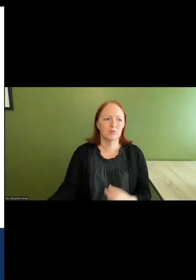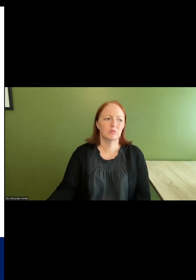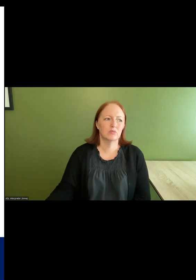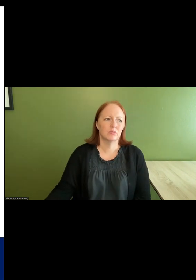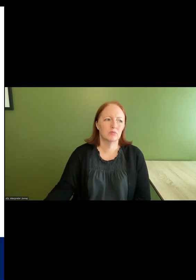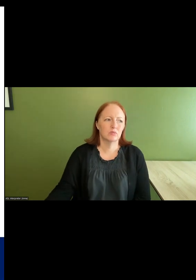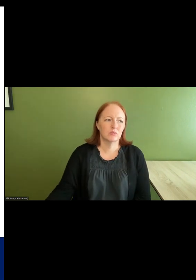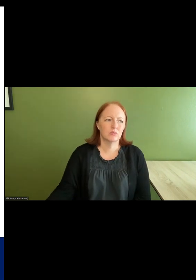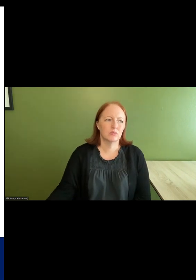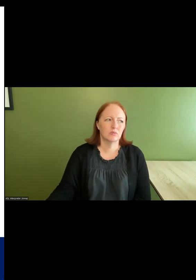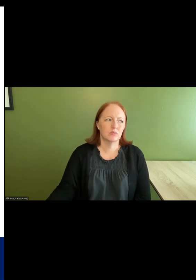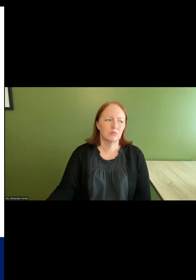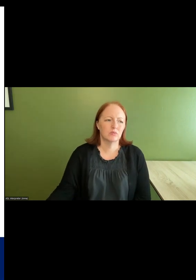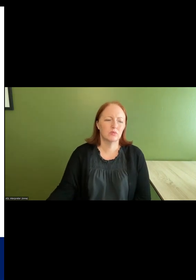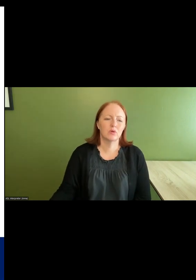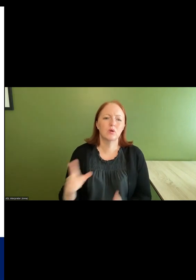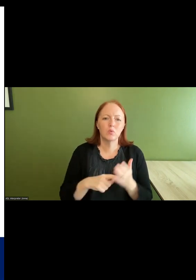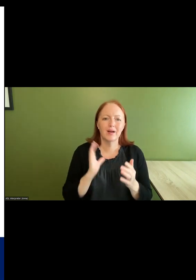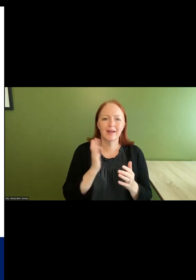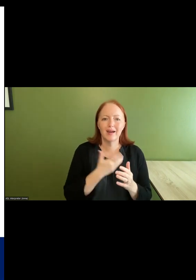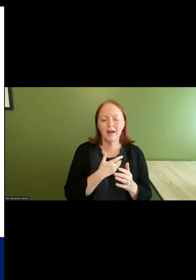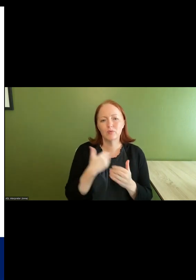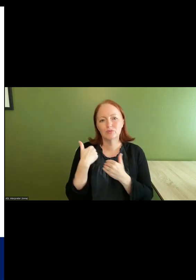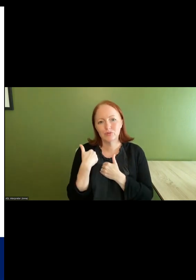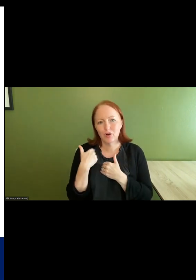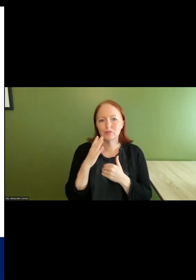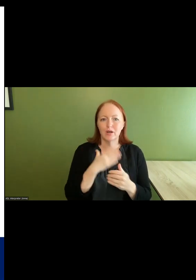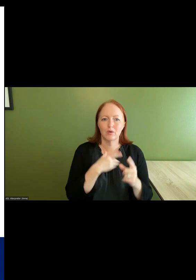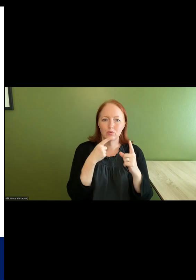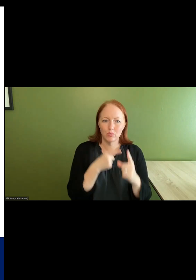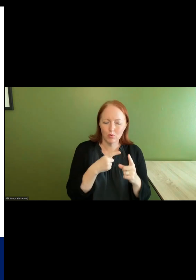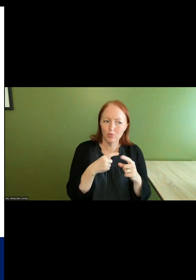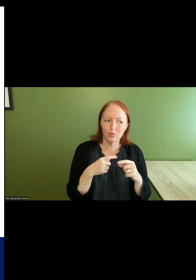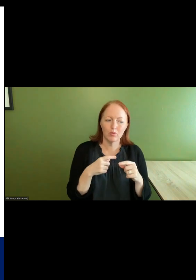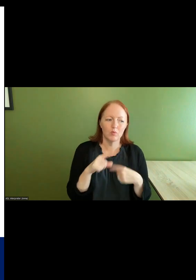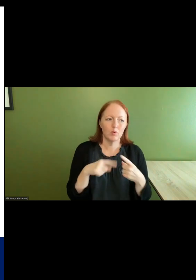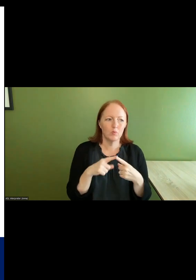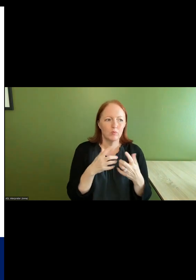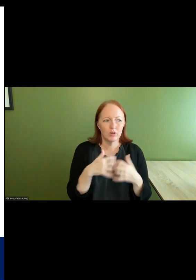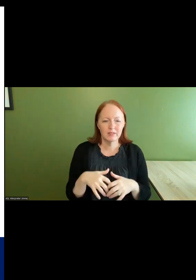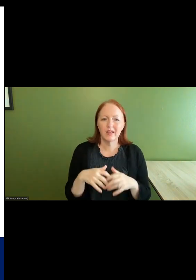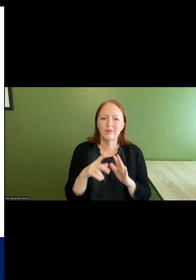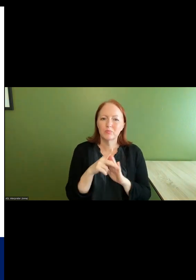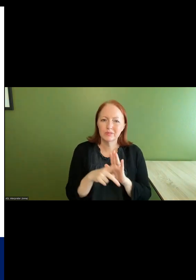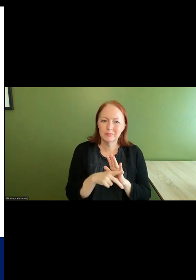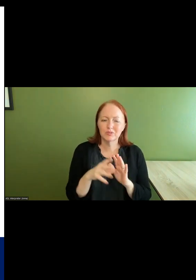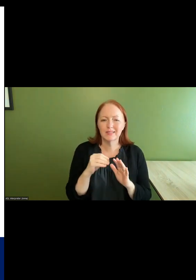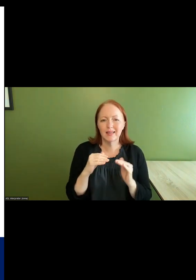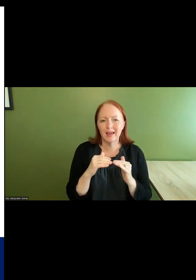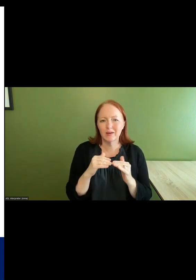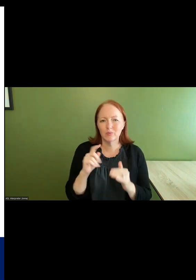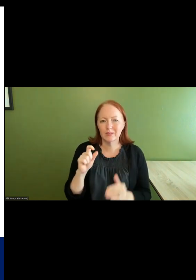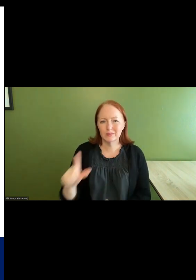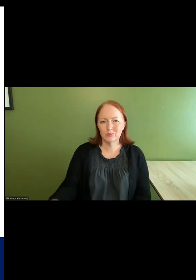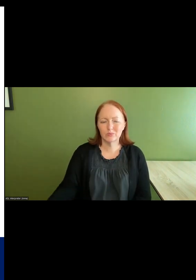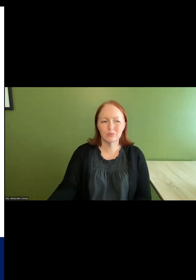what our charge and our goal was as we were putting together these principles and this equity tool.